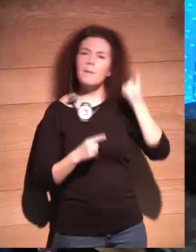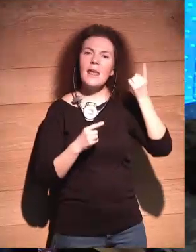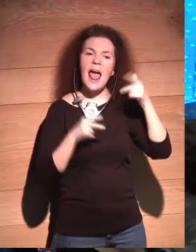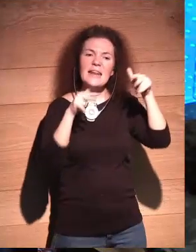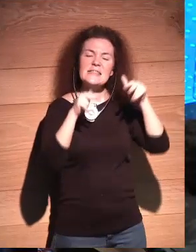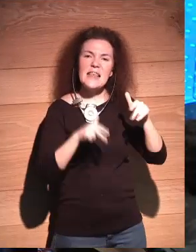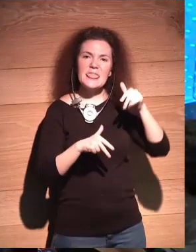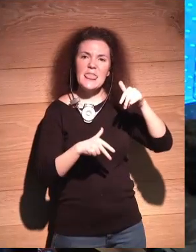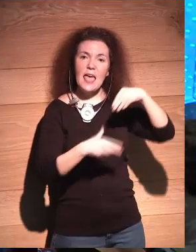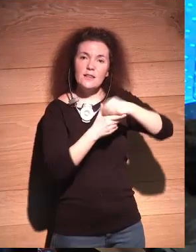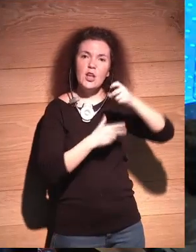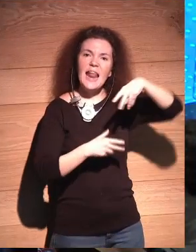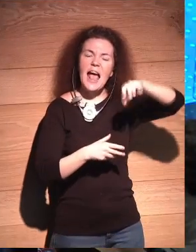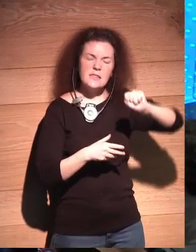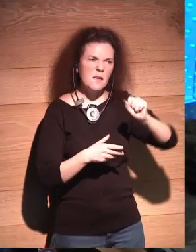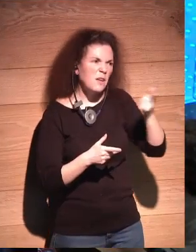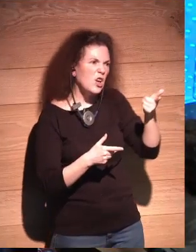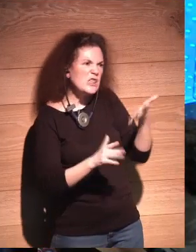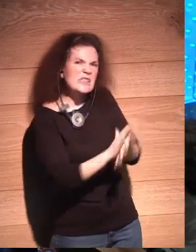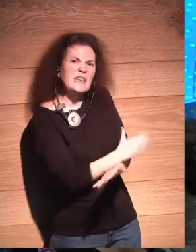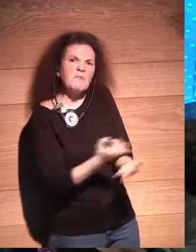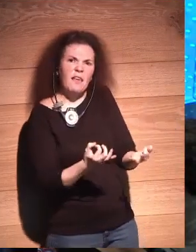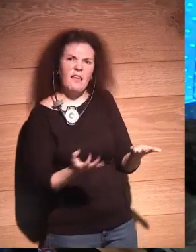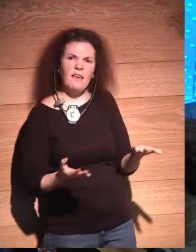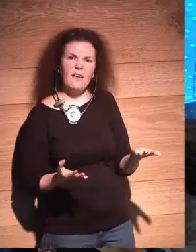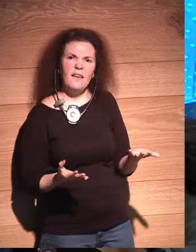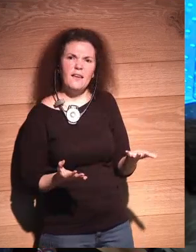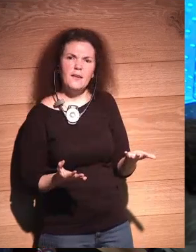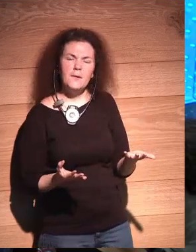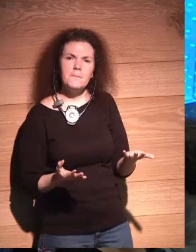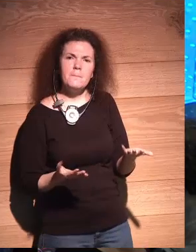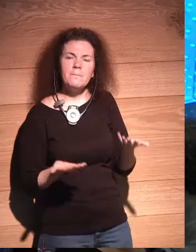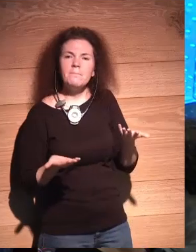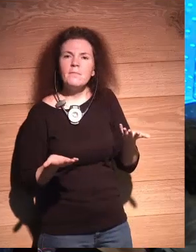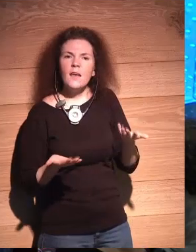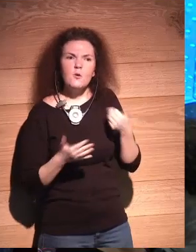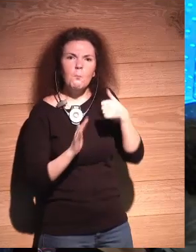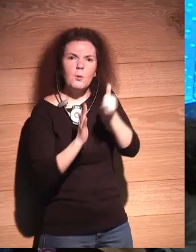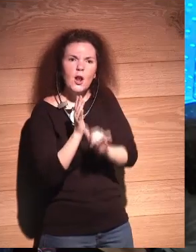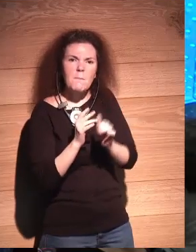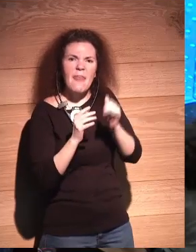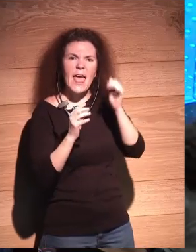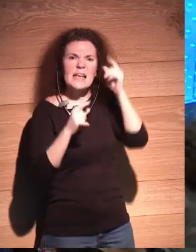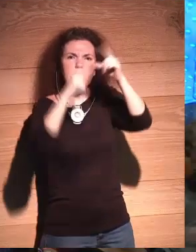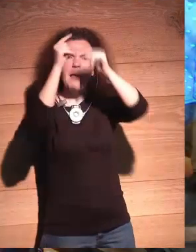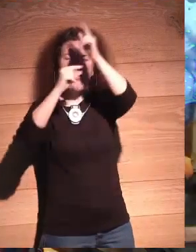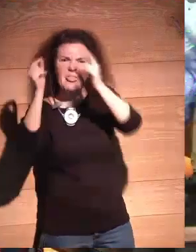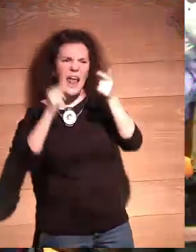"Well, what does that mean with a space program? Where are you? What residence are you talking about?" And he said,